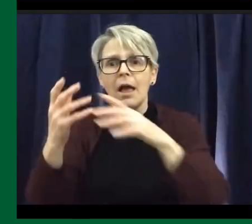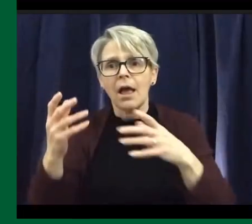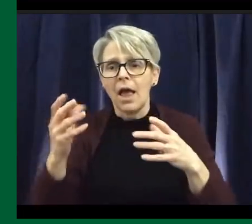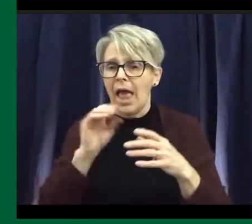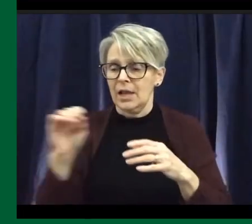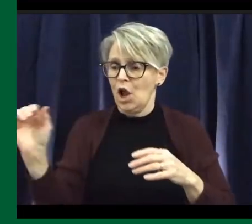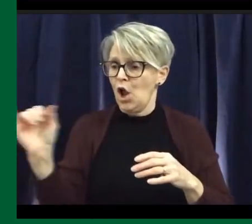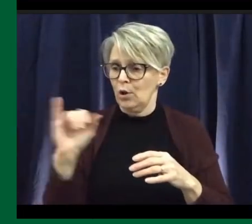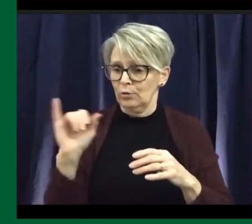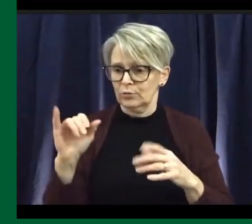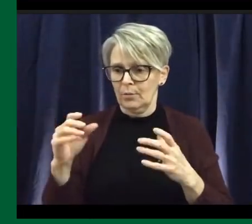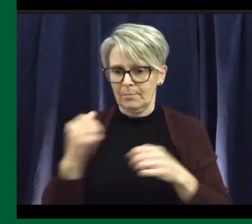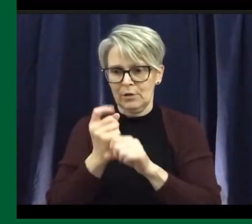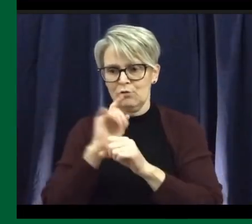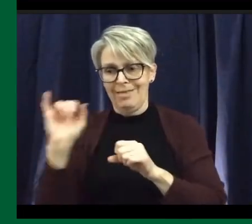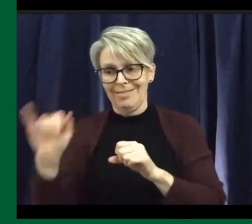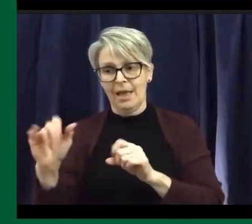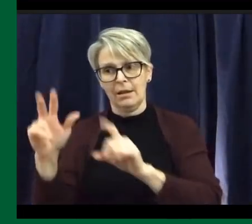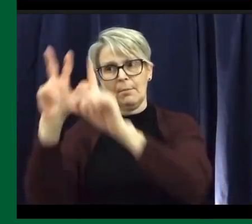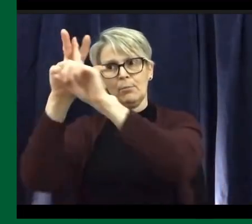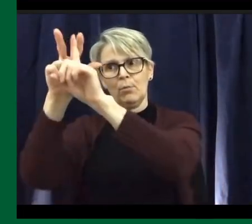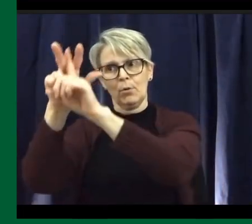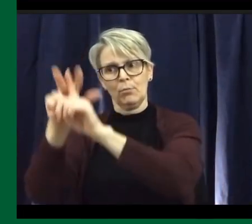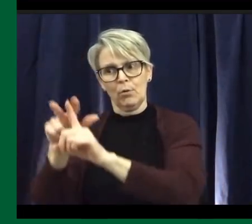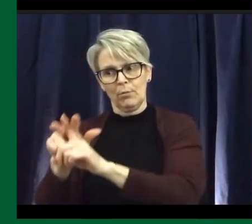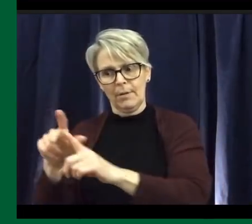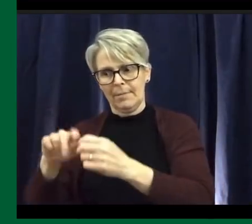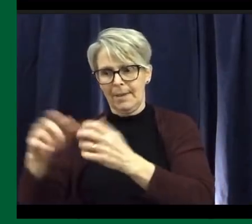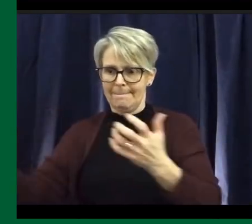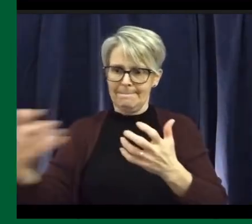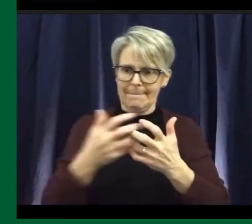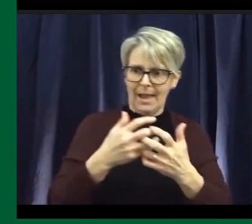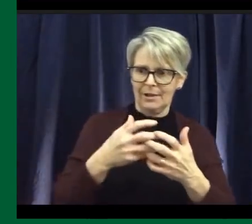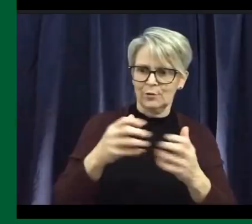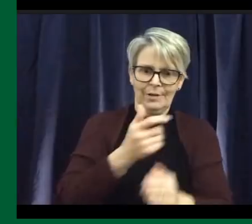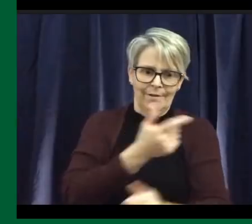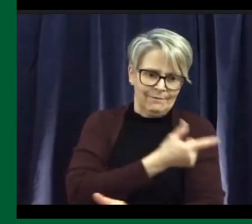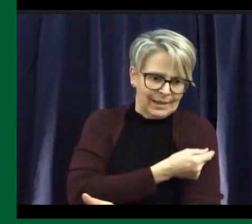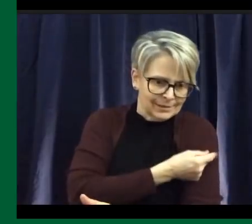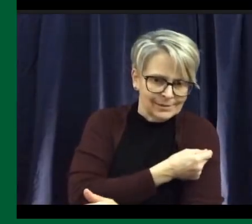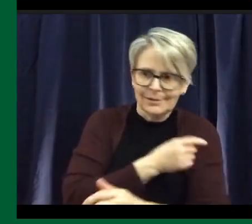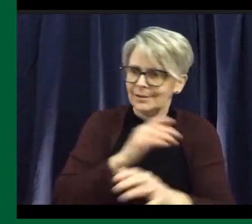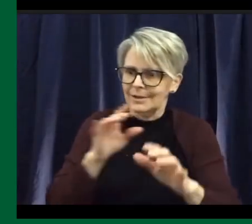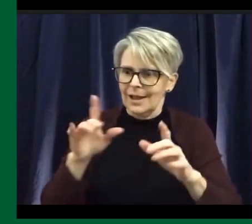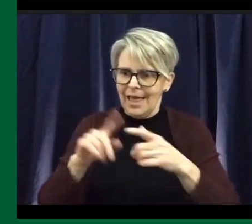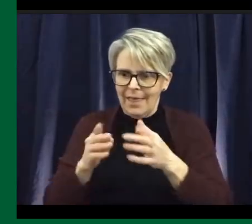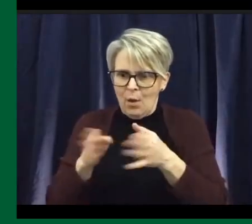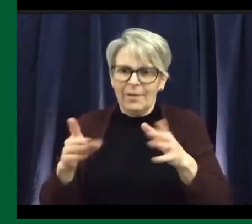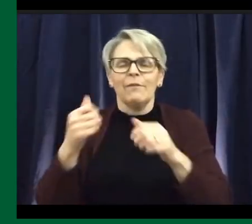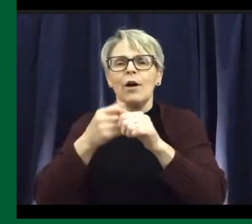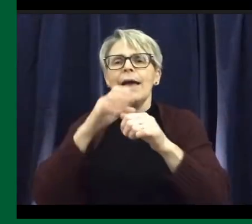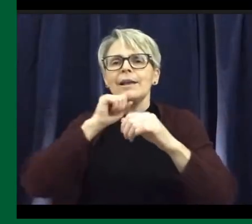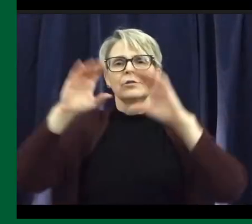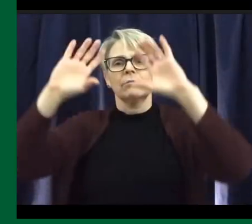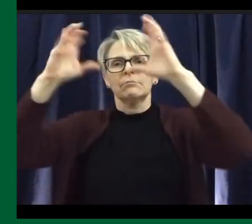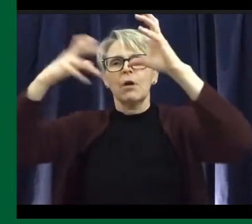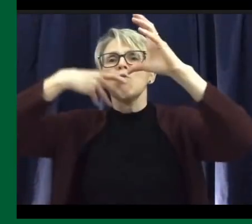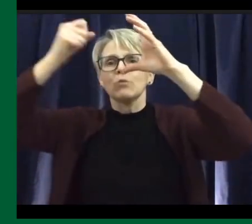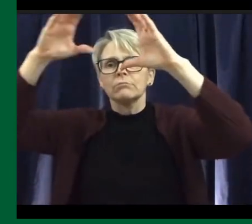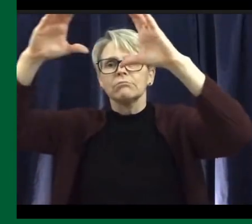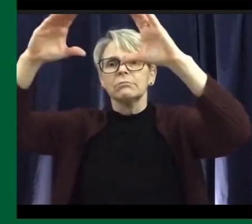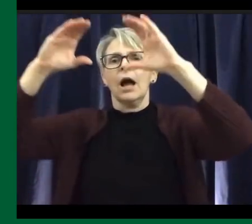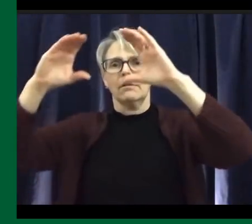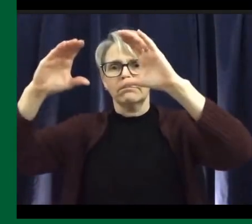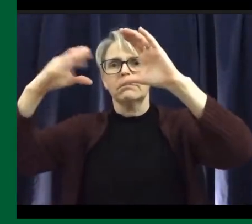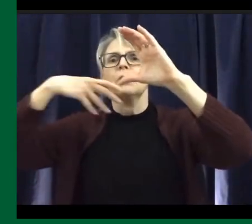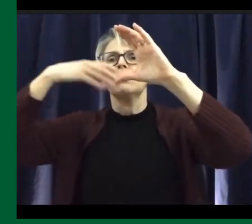system to that capacity, and then start opening it up to the population by age. So it is a bit